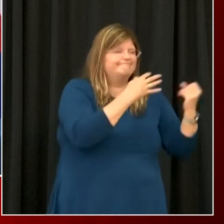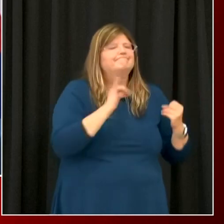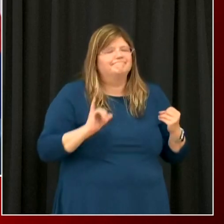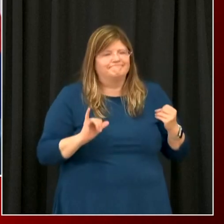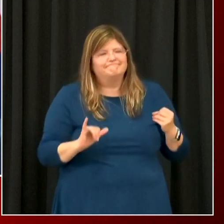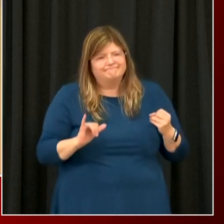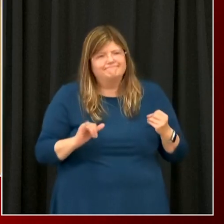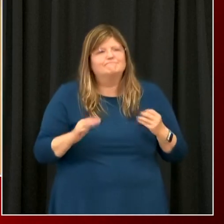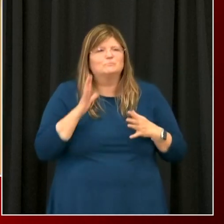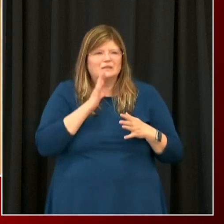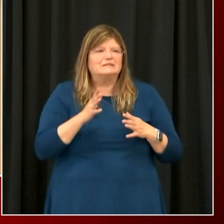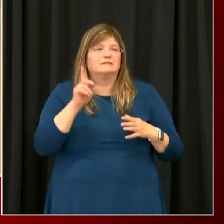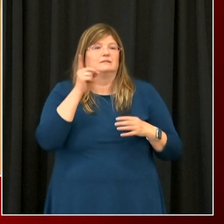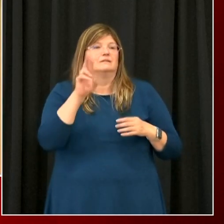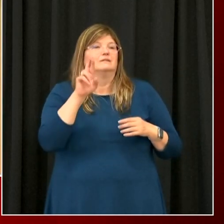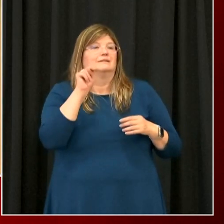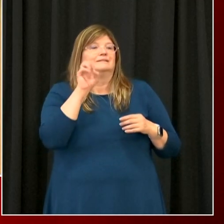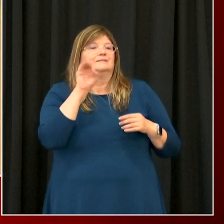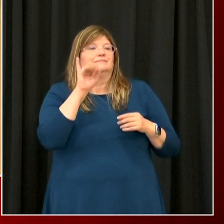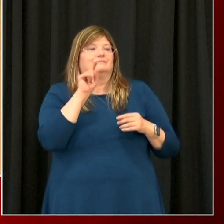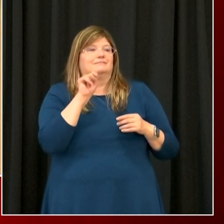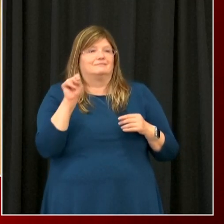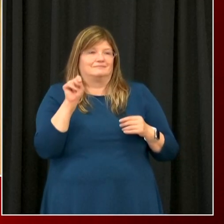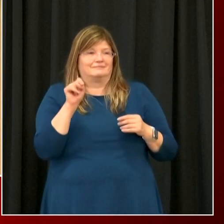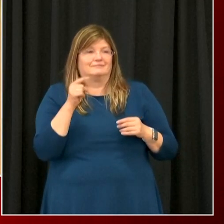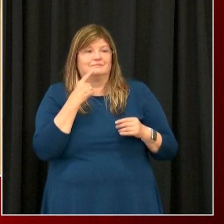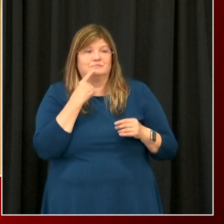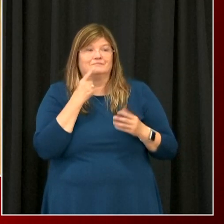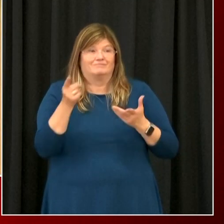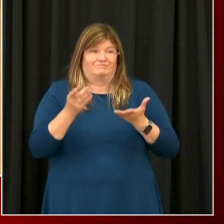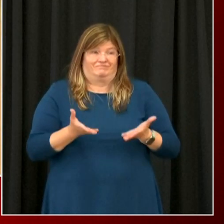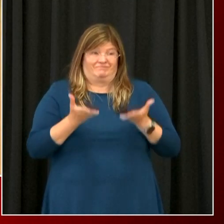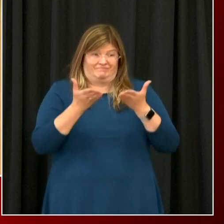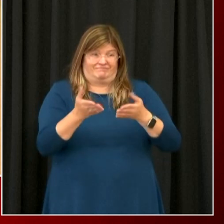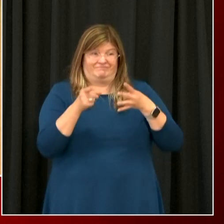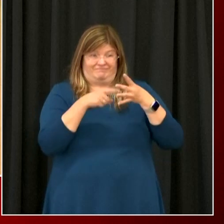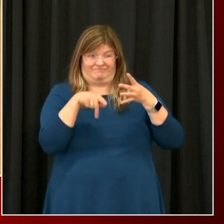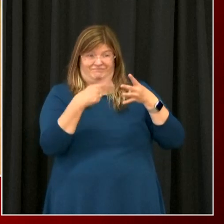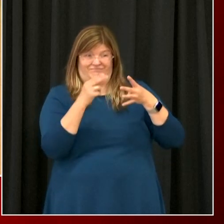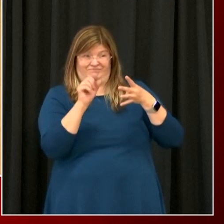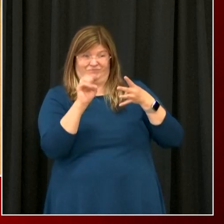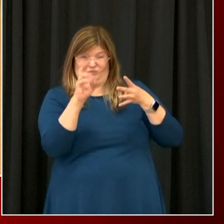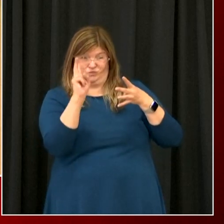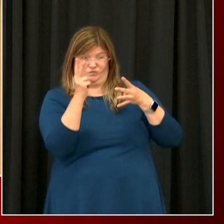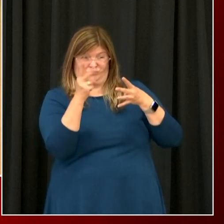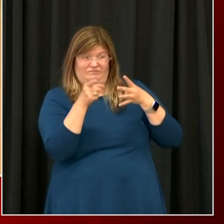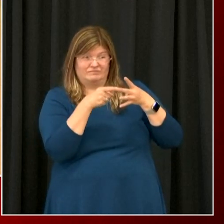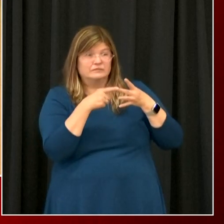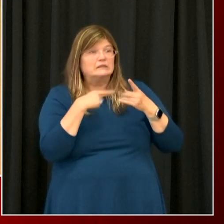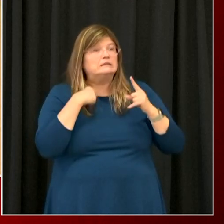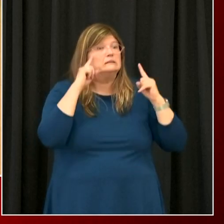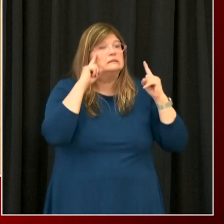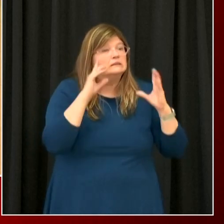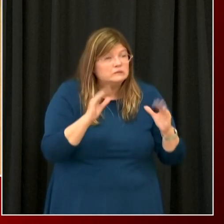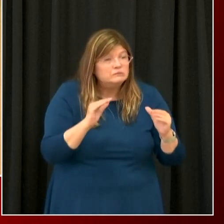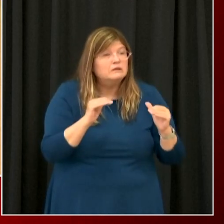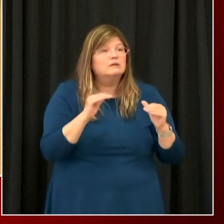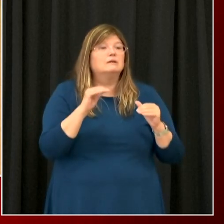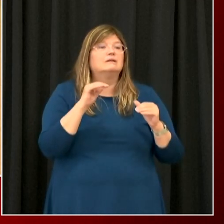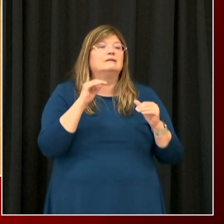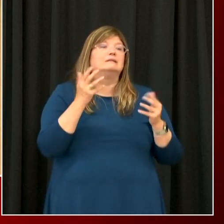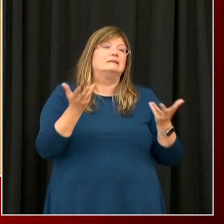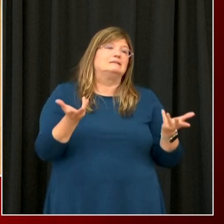recommendations, you may recall that in phase 2, we would anticipate being able to allow the size of